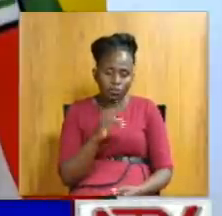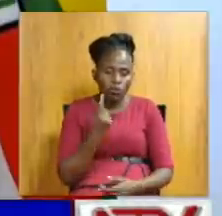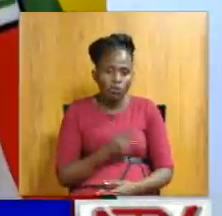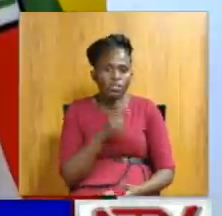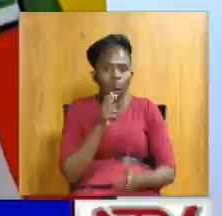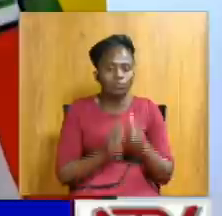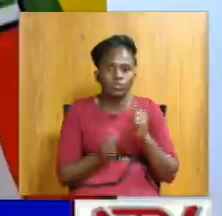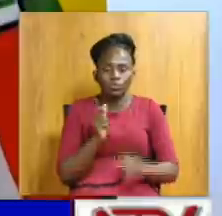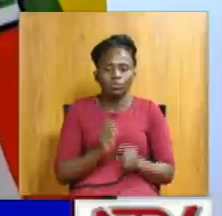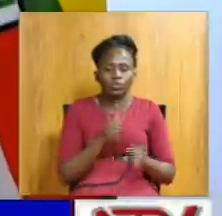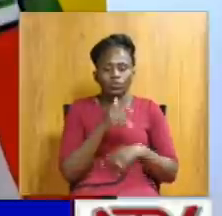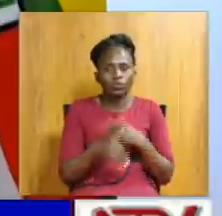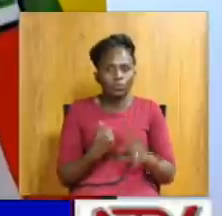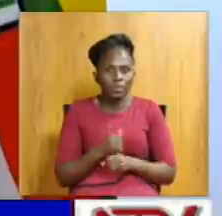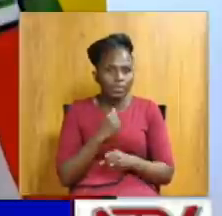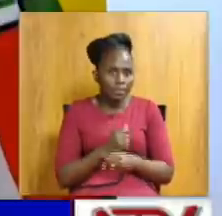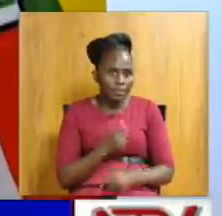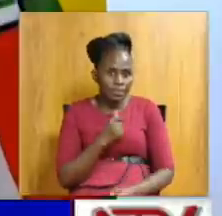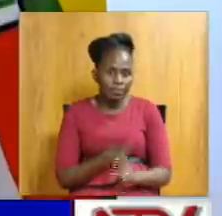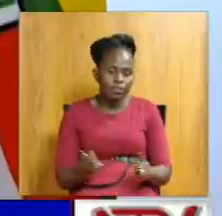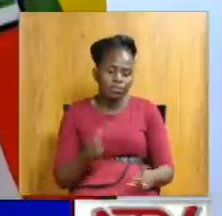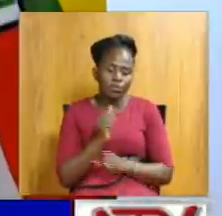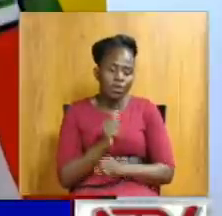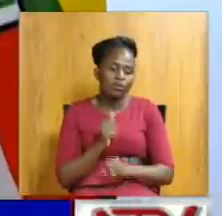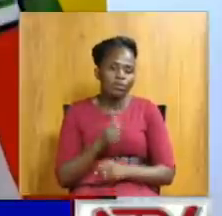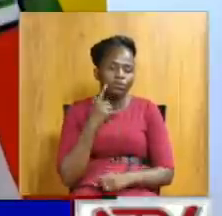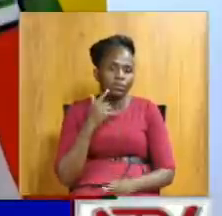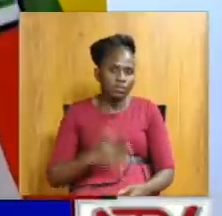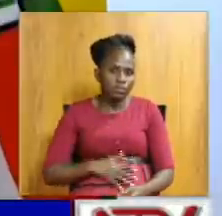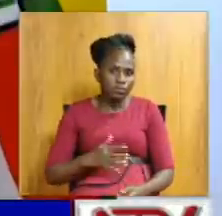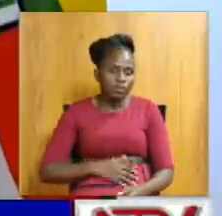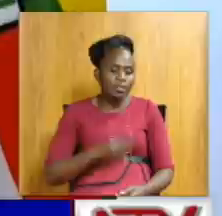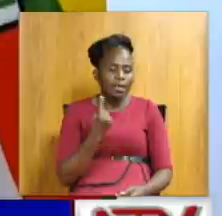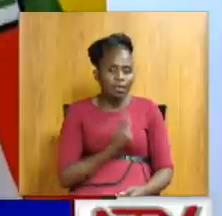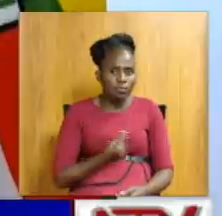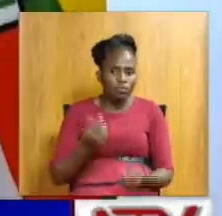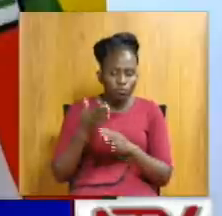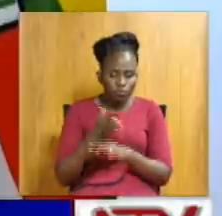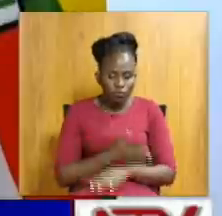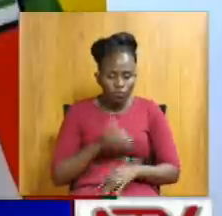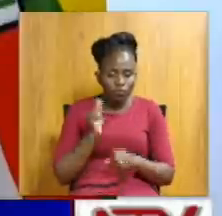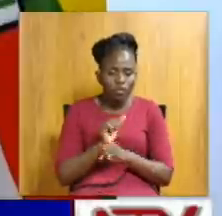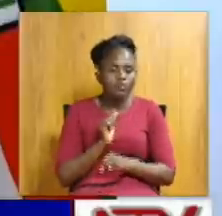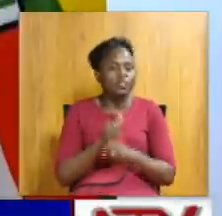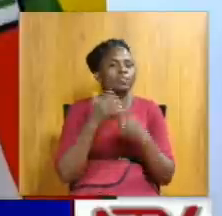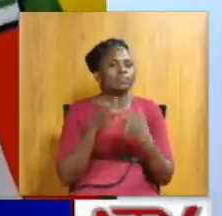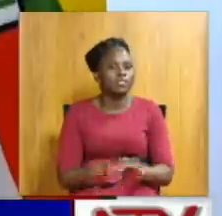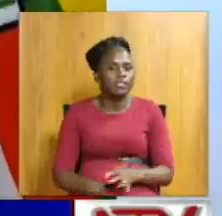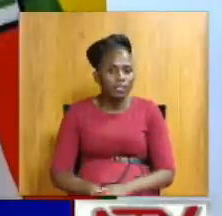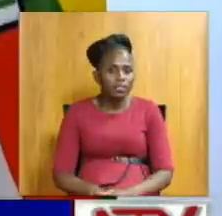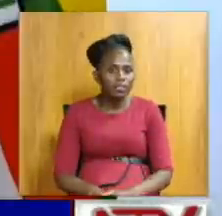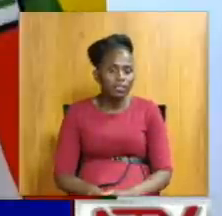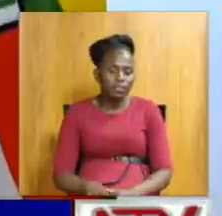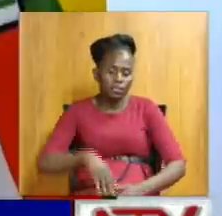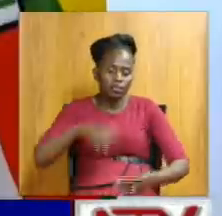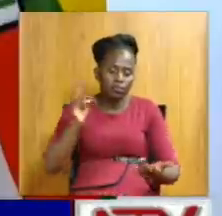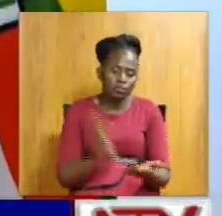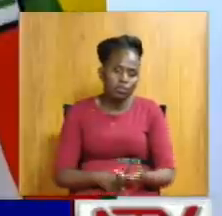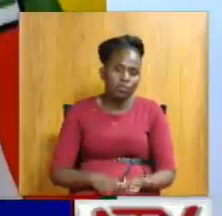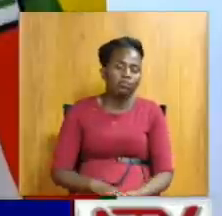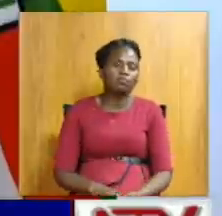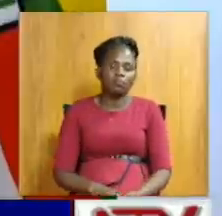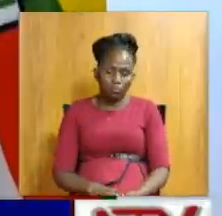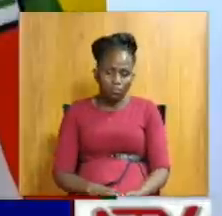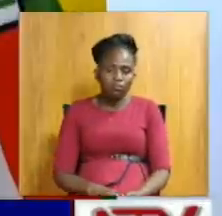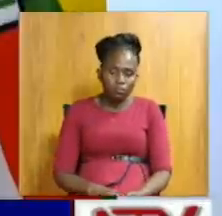was commercialized instead of okorerekeda kyonka, as we had done for centuries, and adopting the exotic breeds